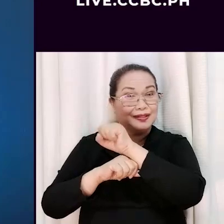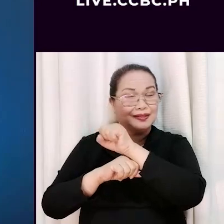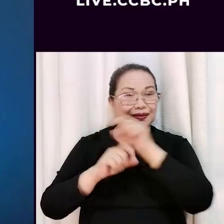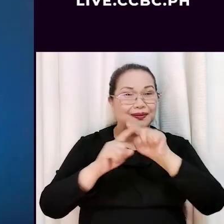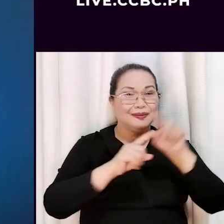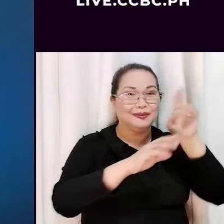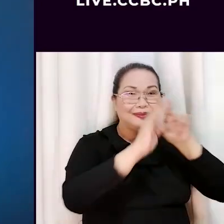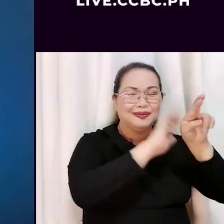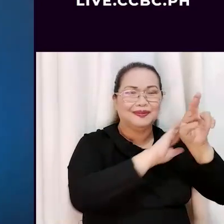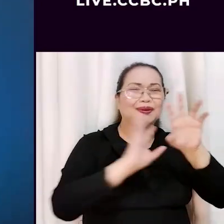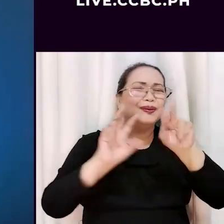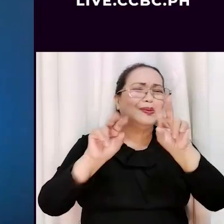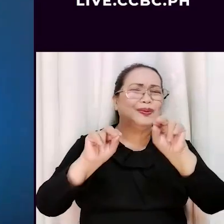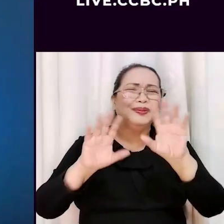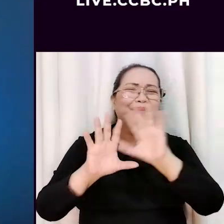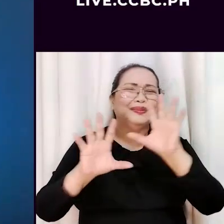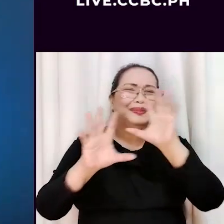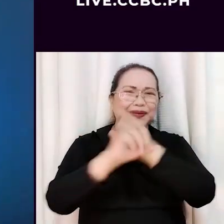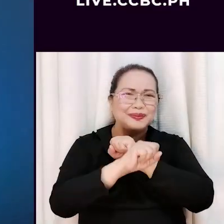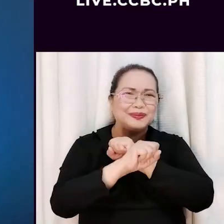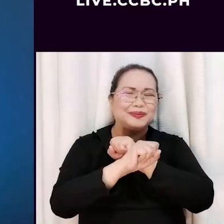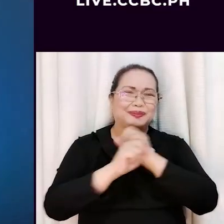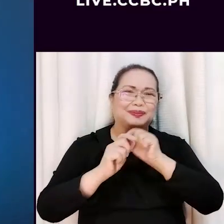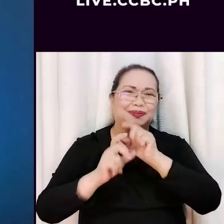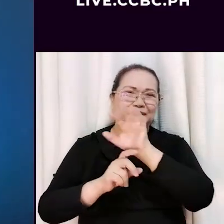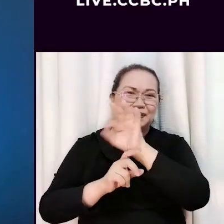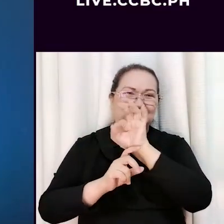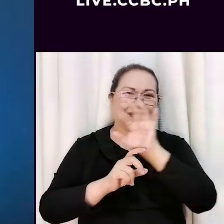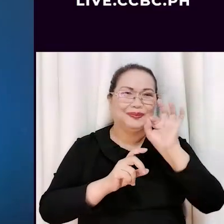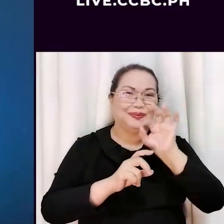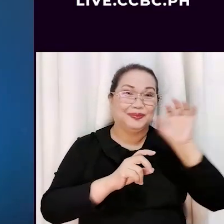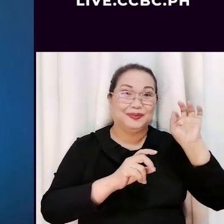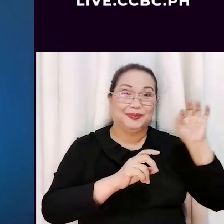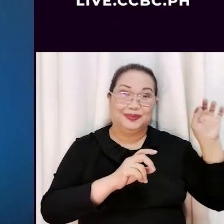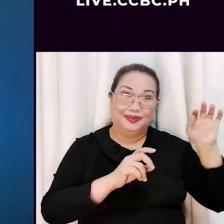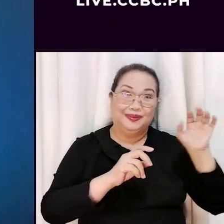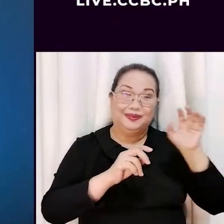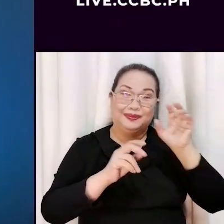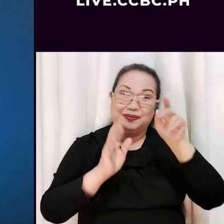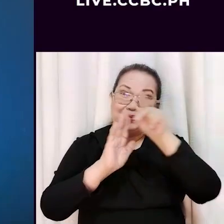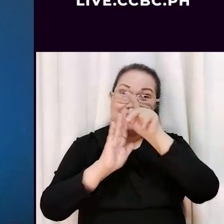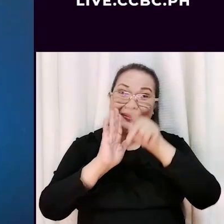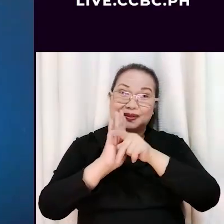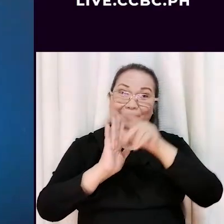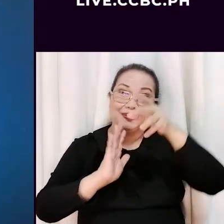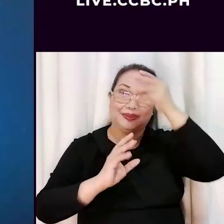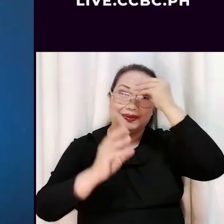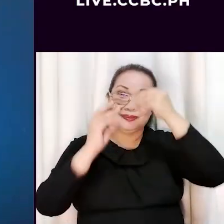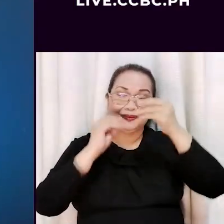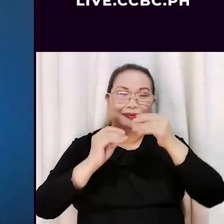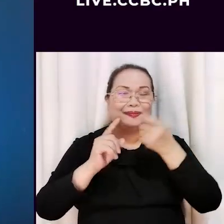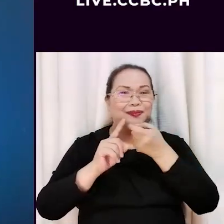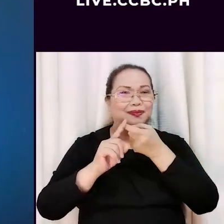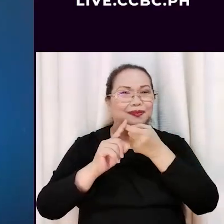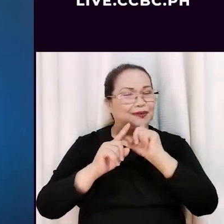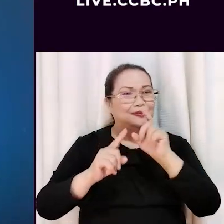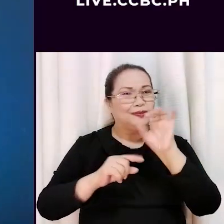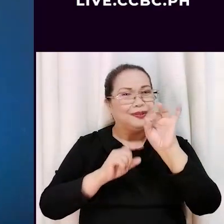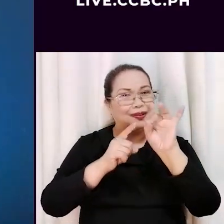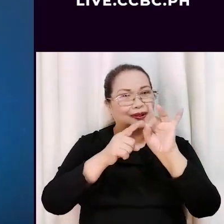be quick. Read verses and then pull out principles. Okay? And from these